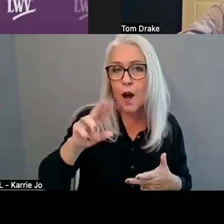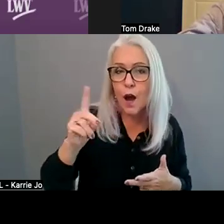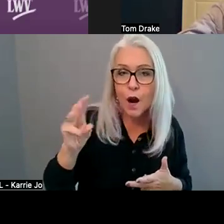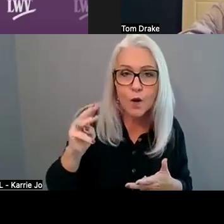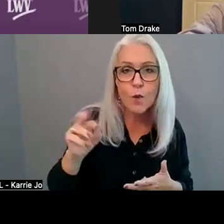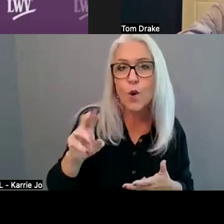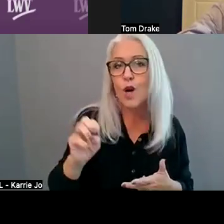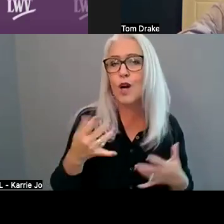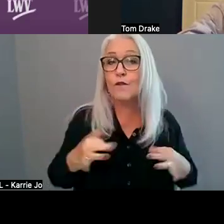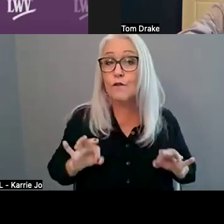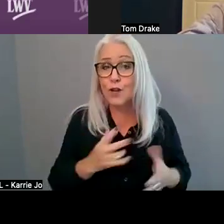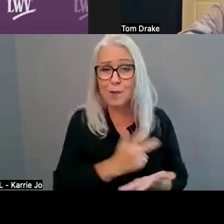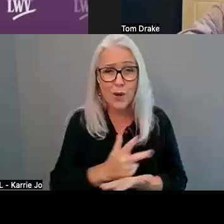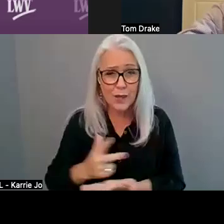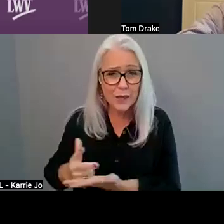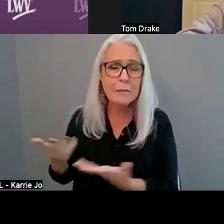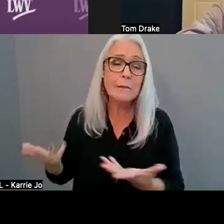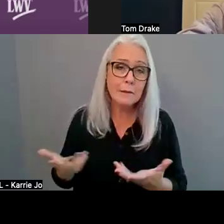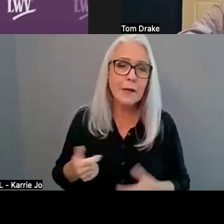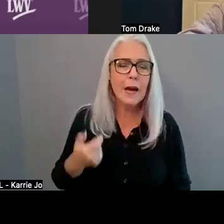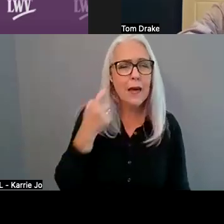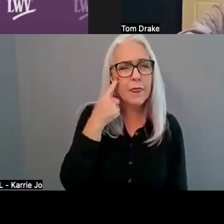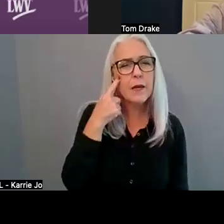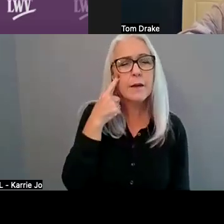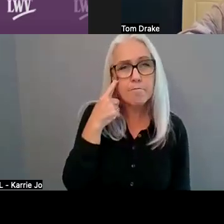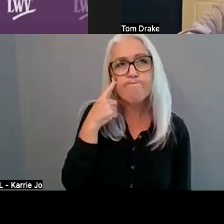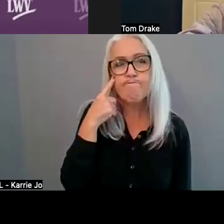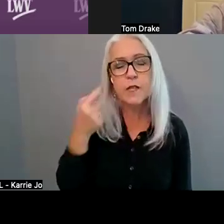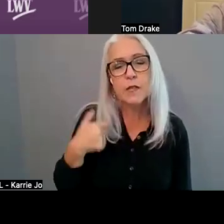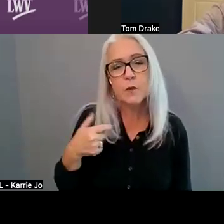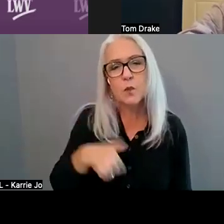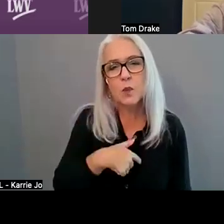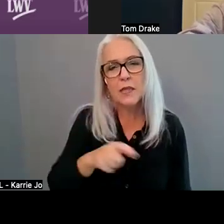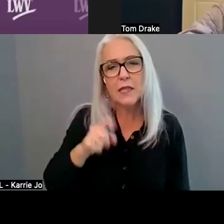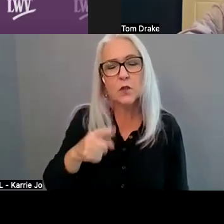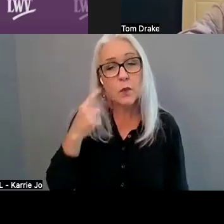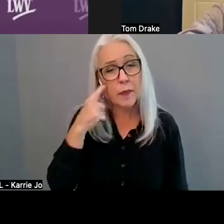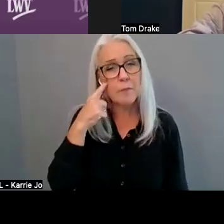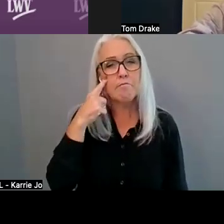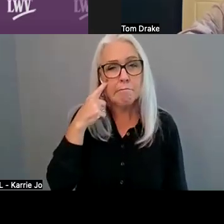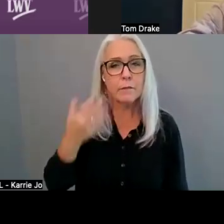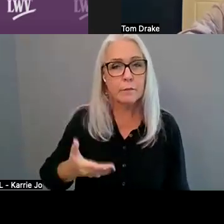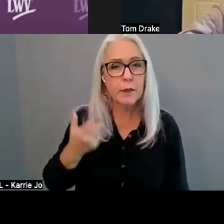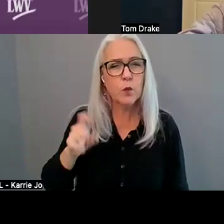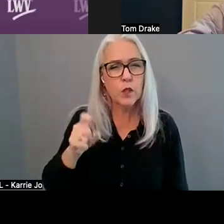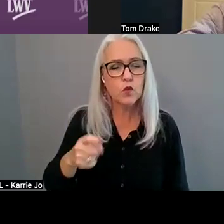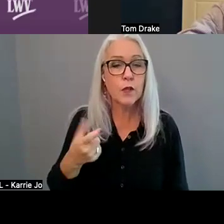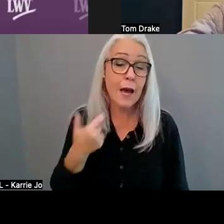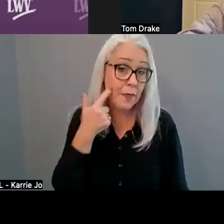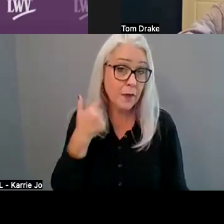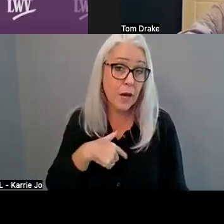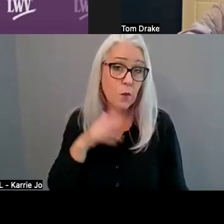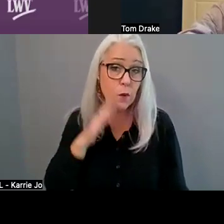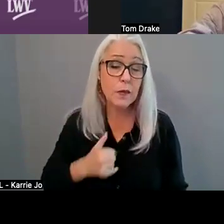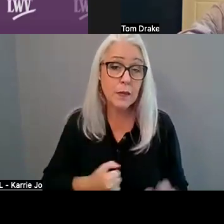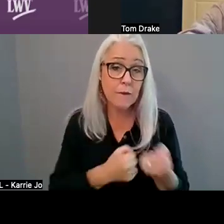who could drive. And I think that's something that we need to strongly consider, and that's something that I'll advocate because I think that'll make it